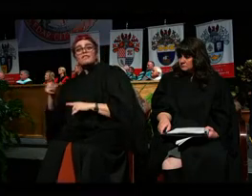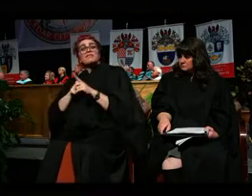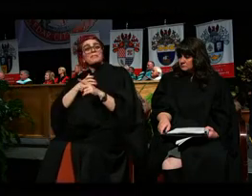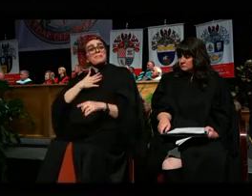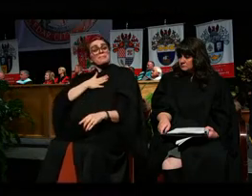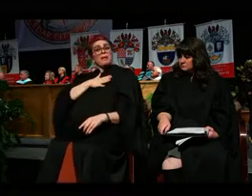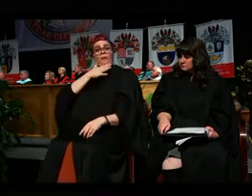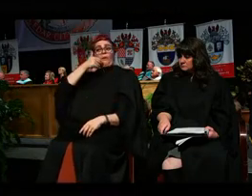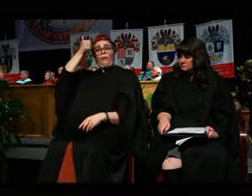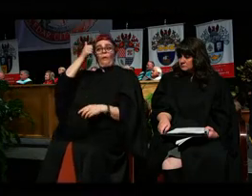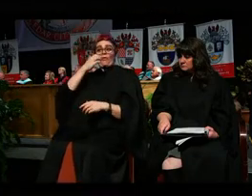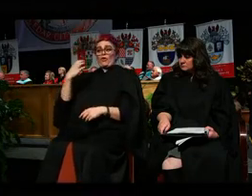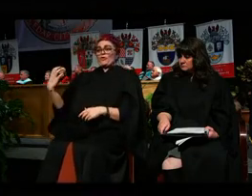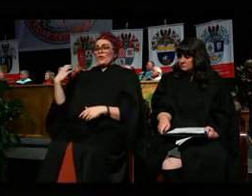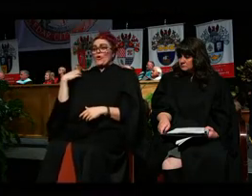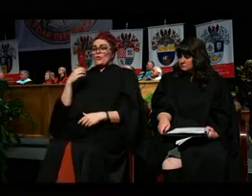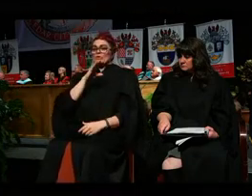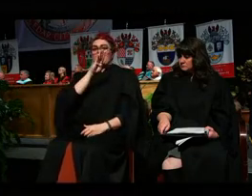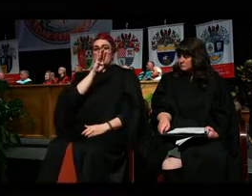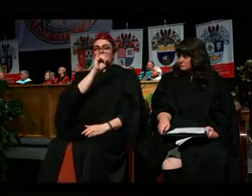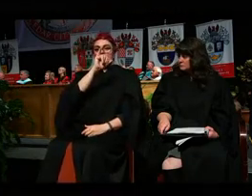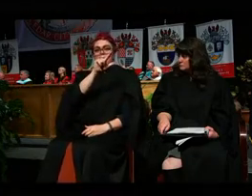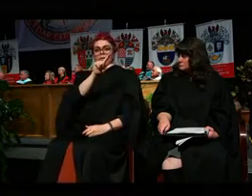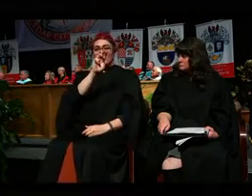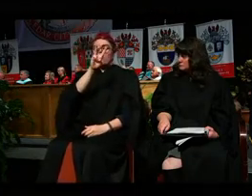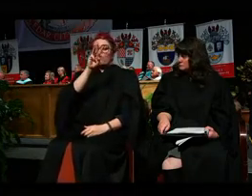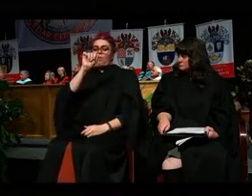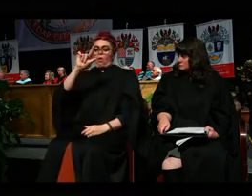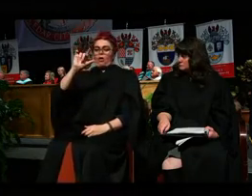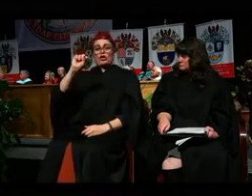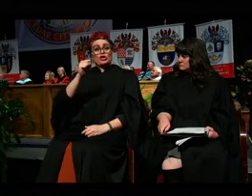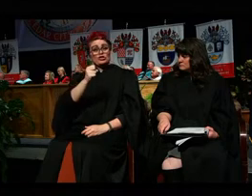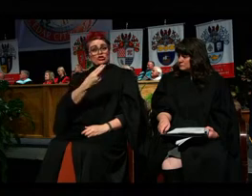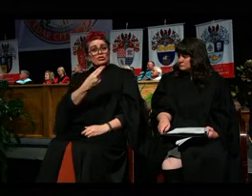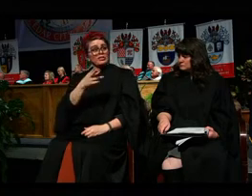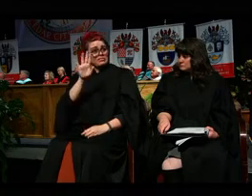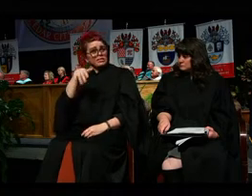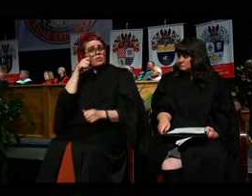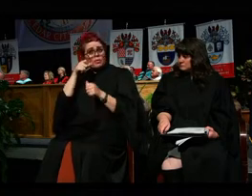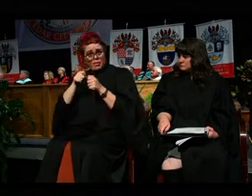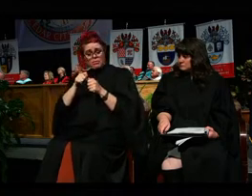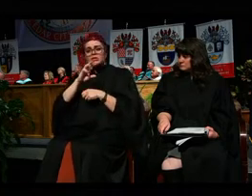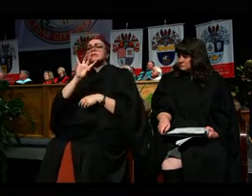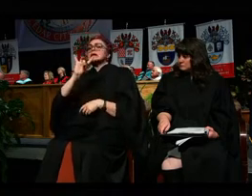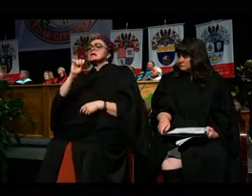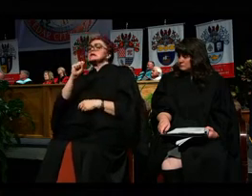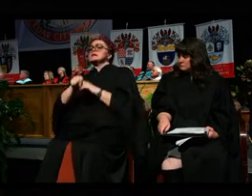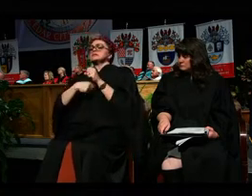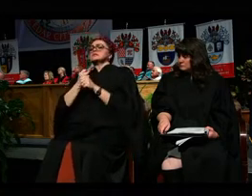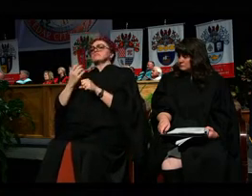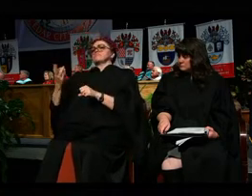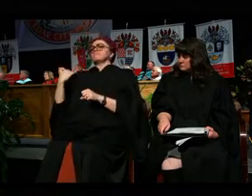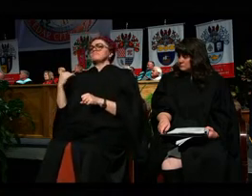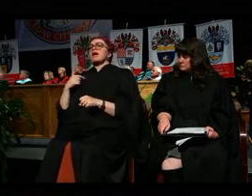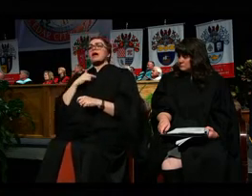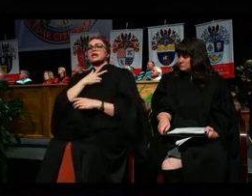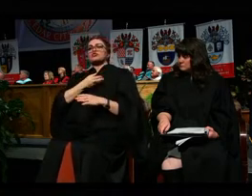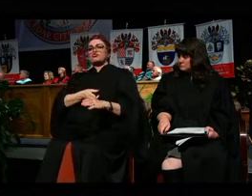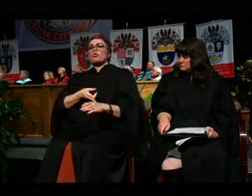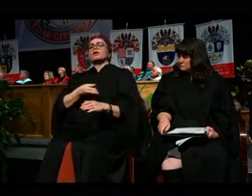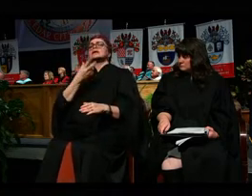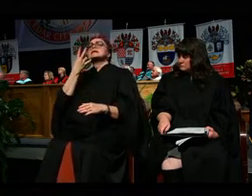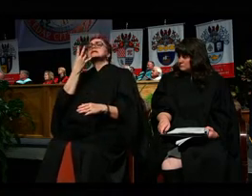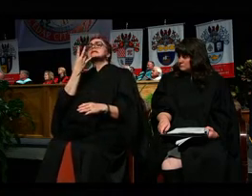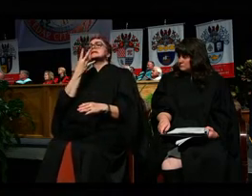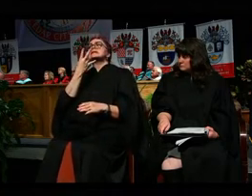old football coach, Bill Walsh. You remember him in the 1980s. I joined the 49ers in 1987. They'd already won two